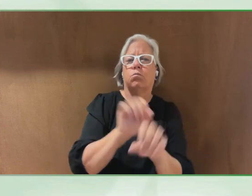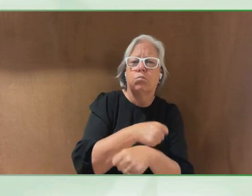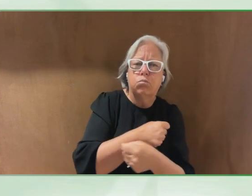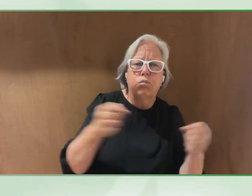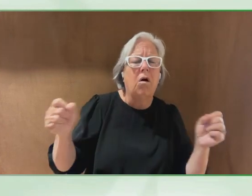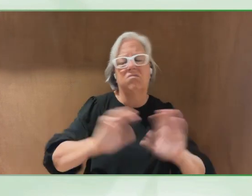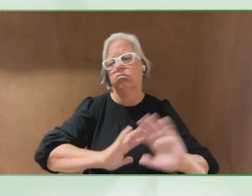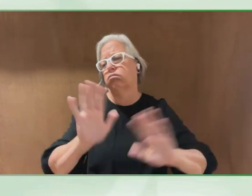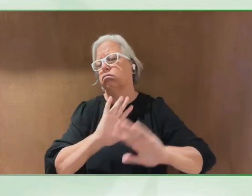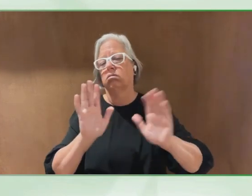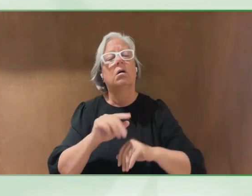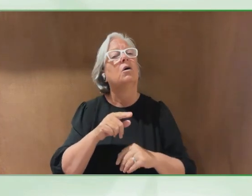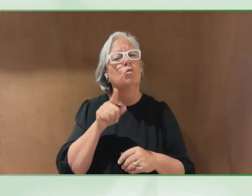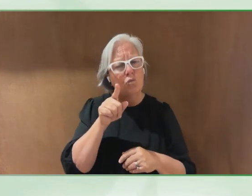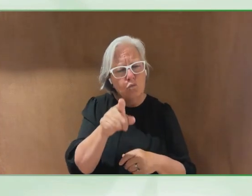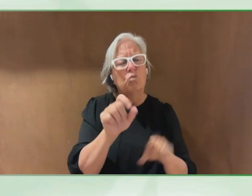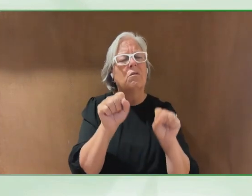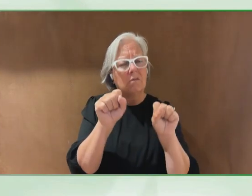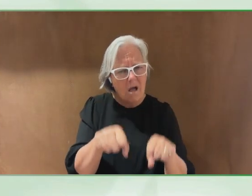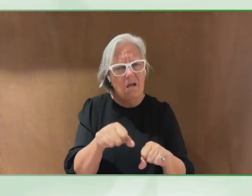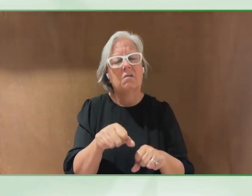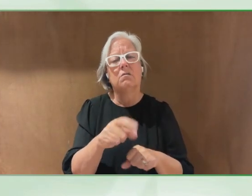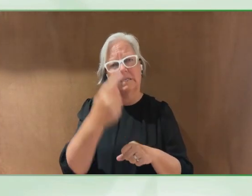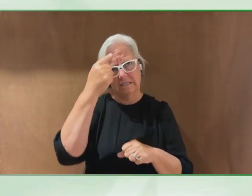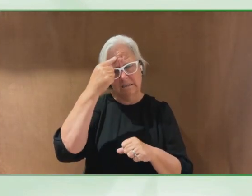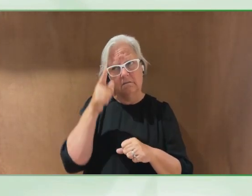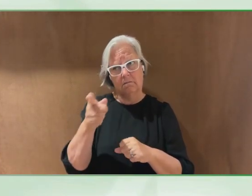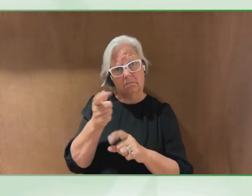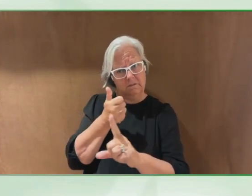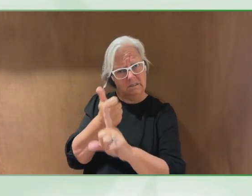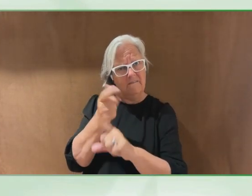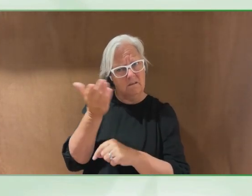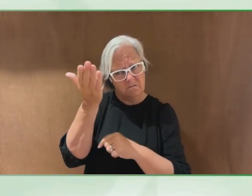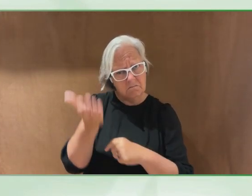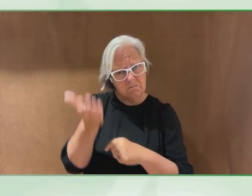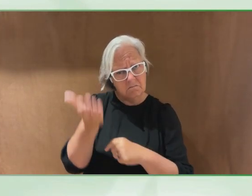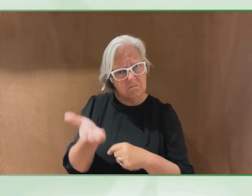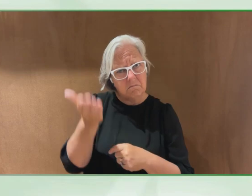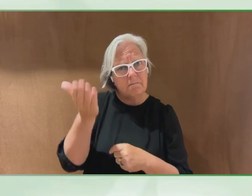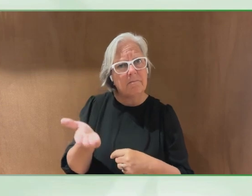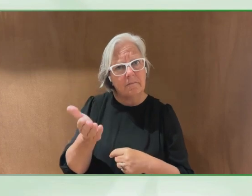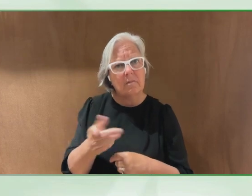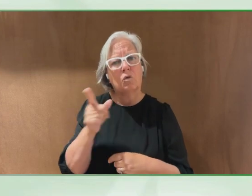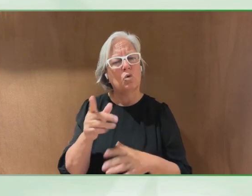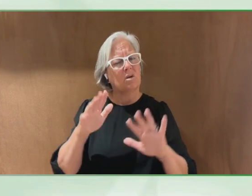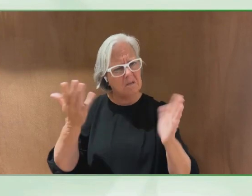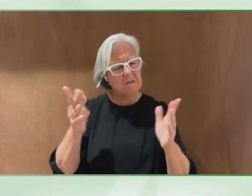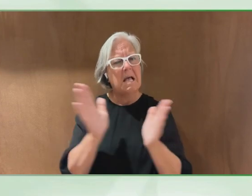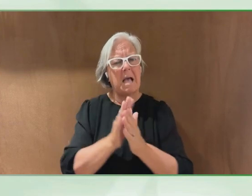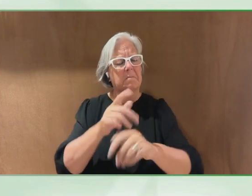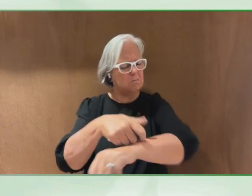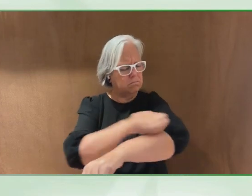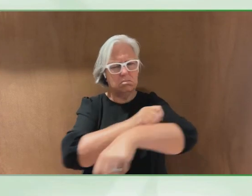what to do. Do it for yourself, and take that very much in your hands, and take your own development in your